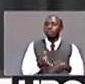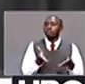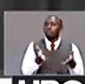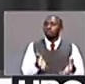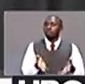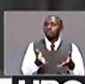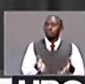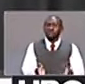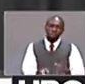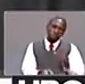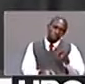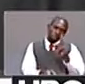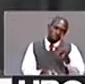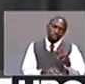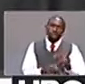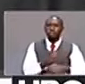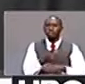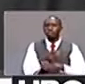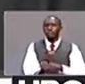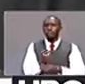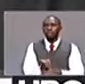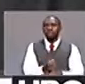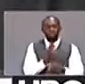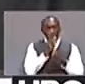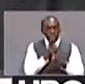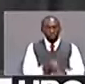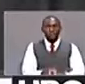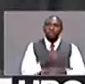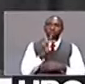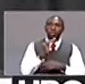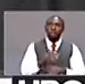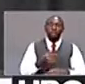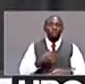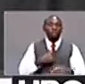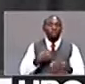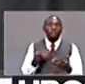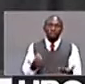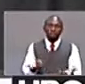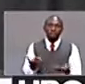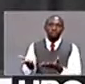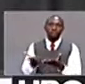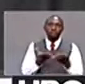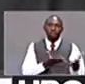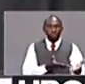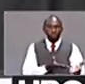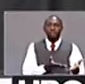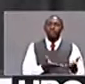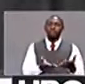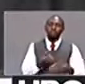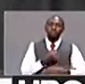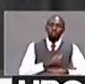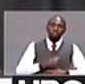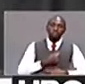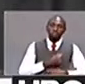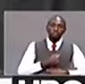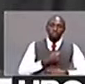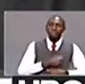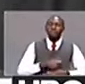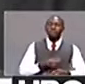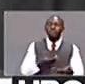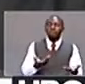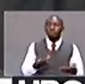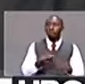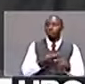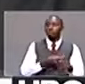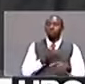Just 1 second, Right Honourable Speaker, since as I bring tribute from Busoga Kingdom. Right Honourable Speaker, since the